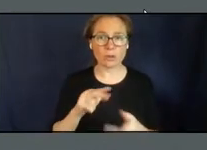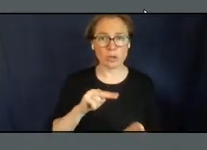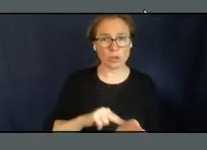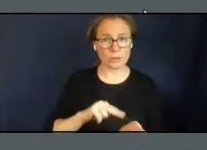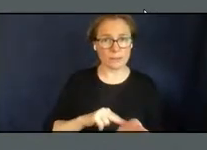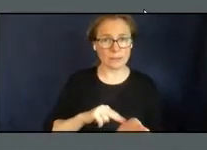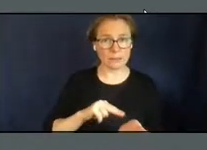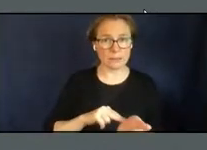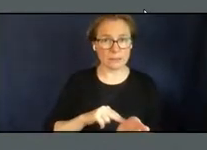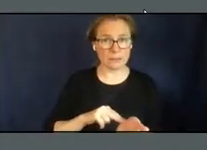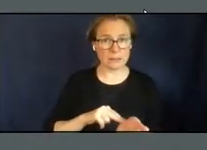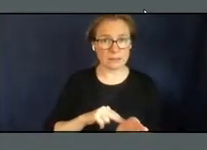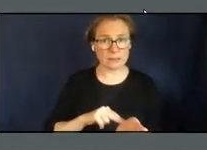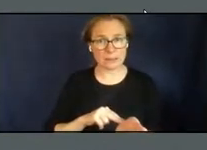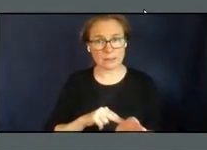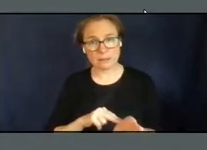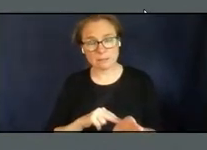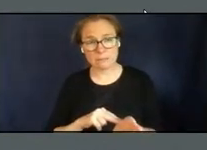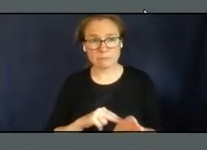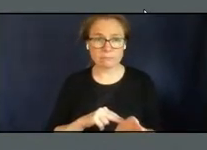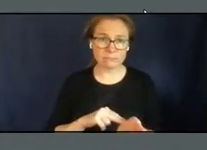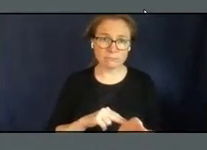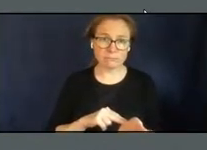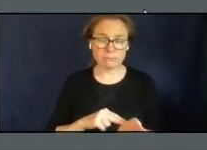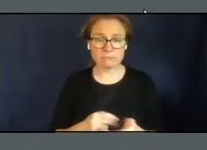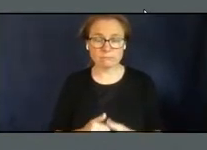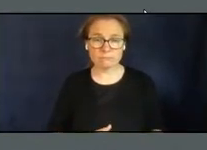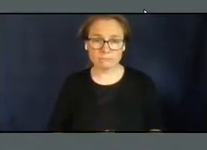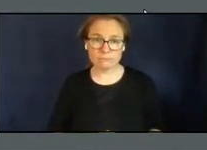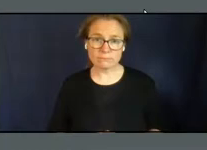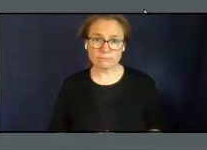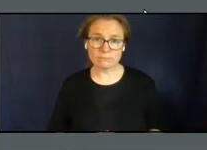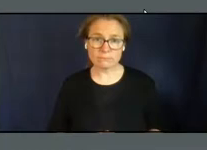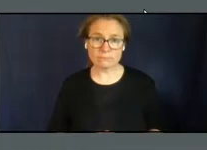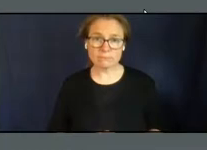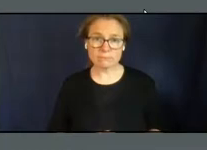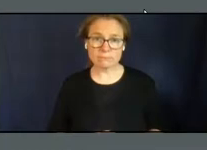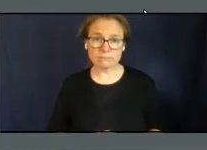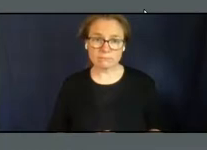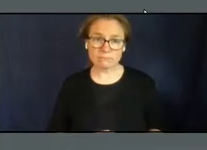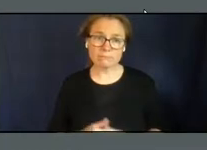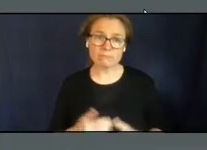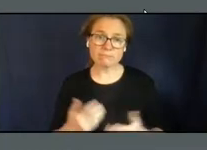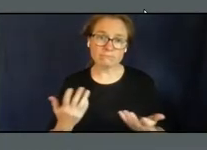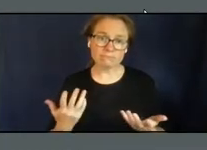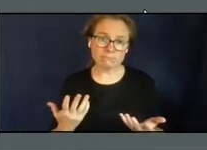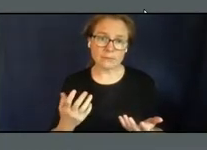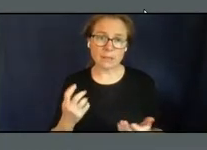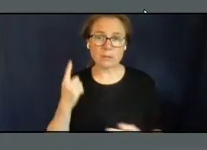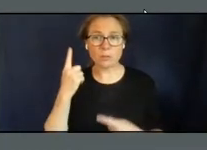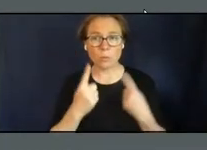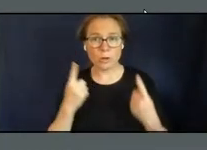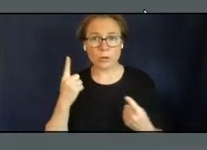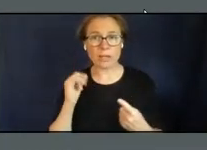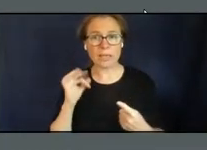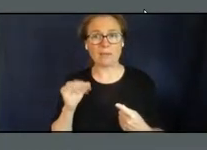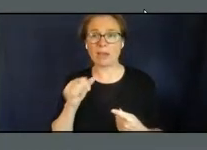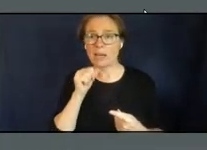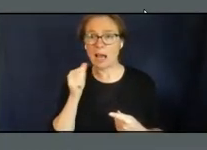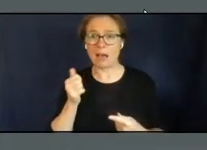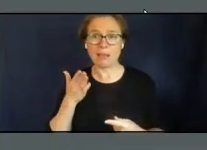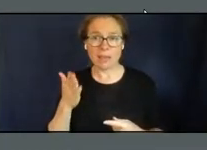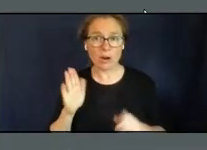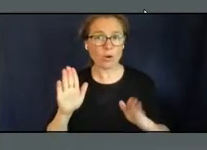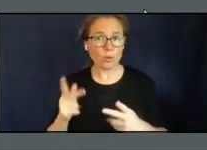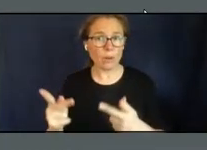be in a particularly great place, especially in the regional areas, to participate in programs that